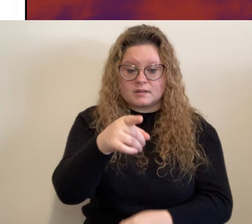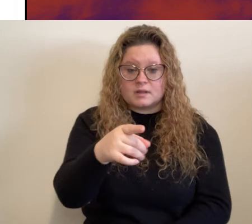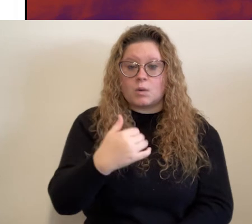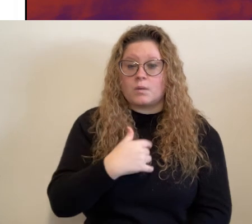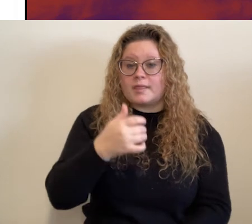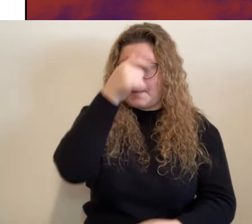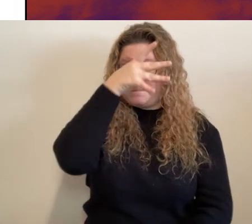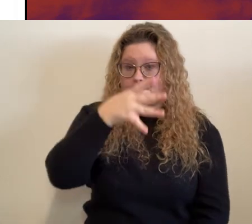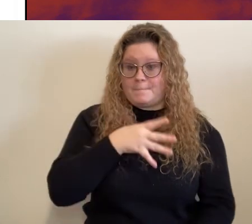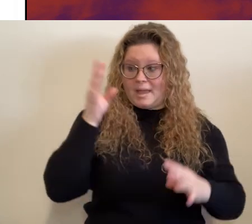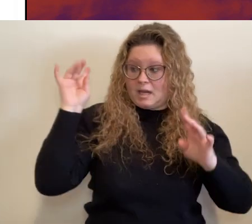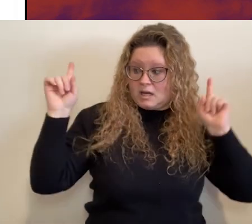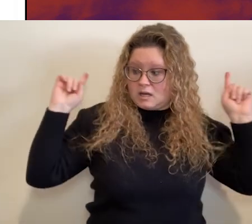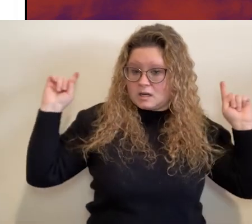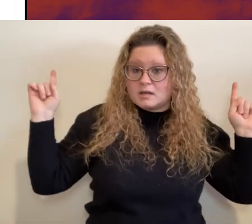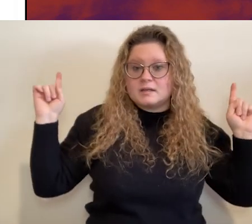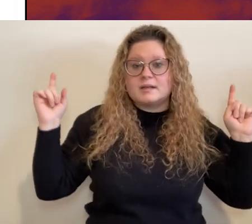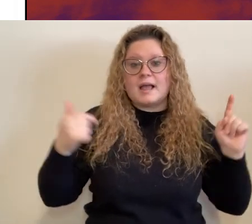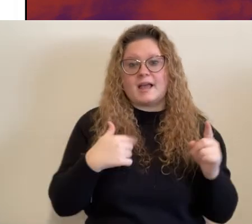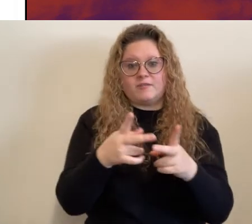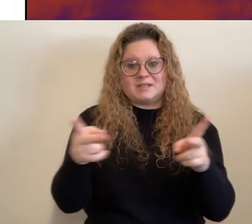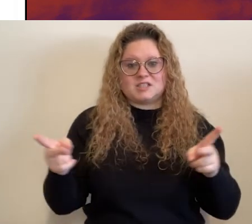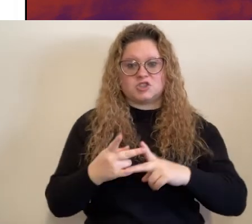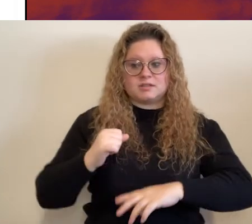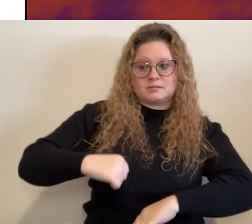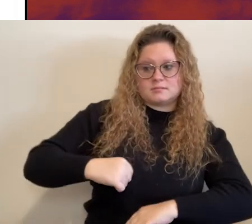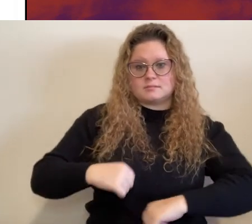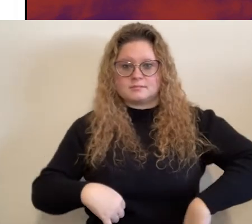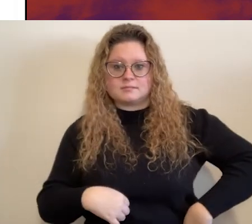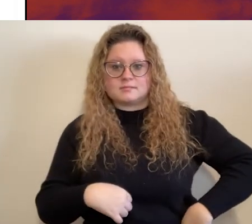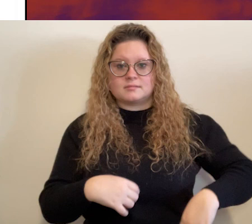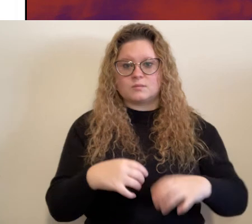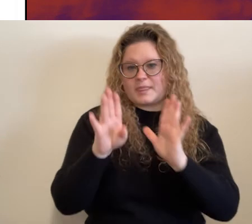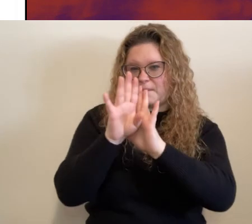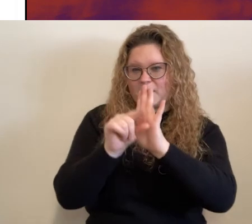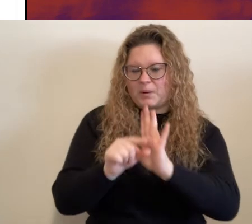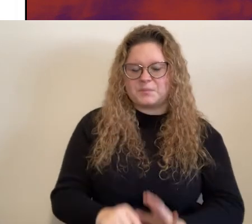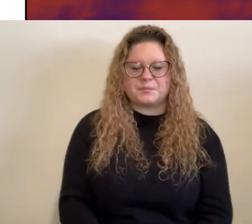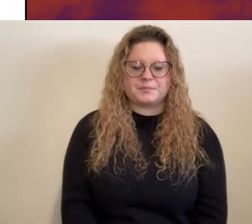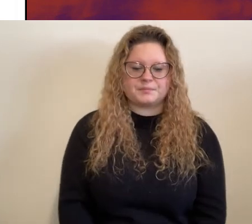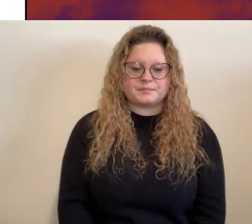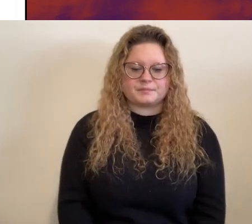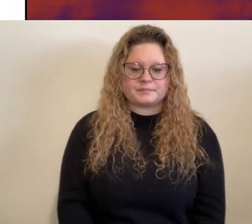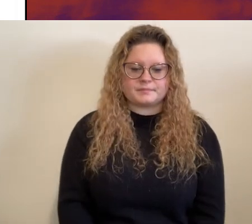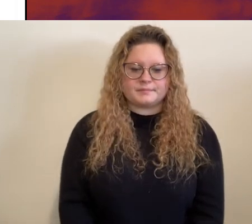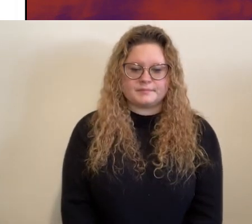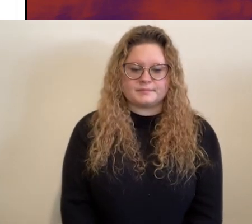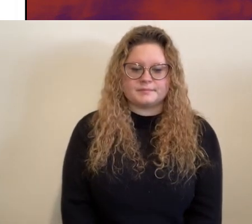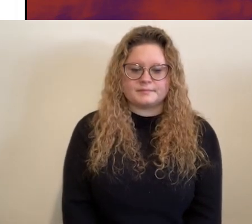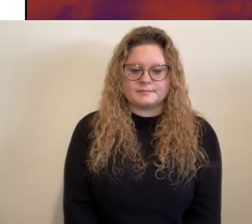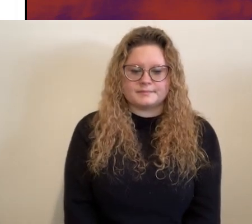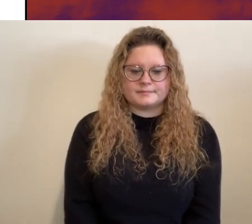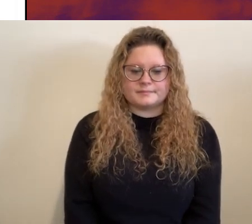doing a certain positioning, again with the backdrop. So you can take very simple colors